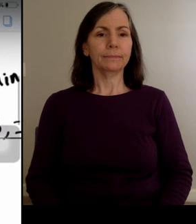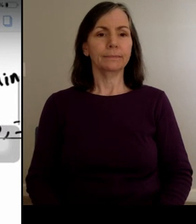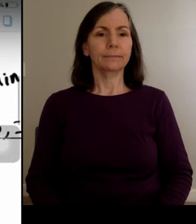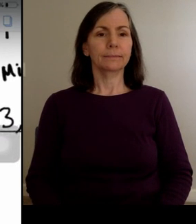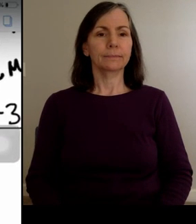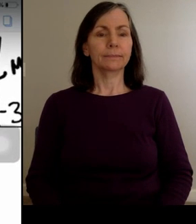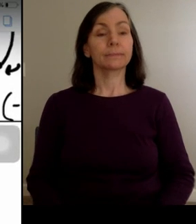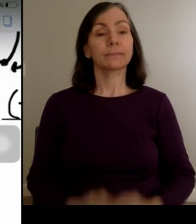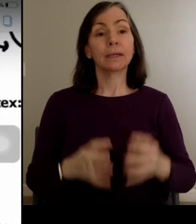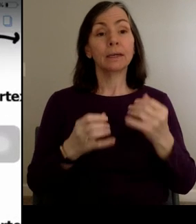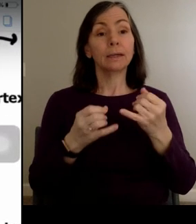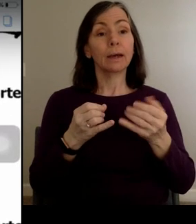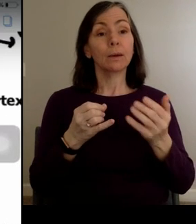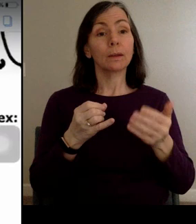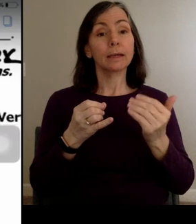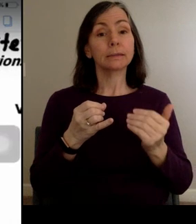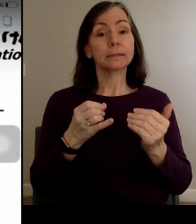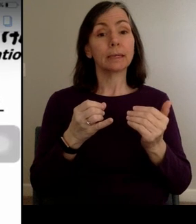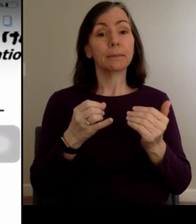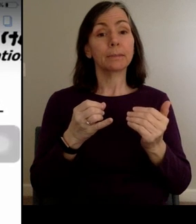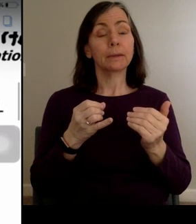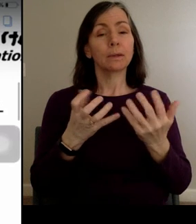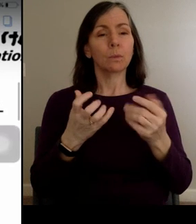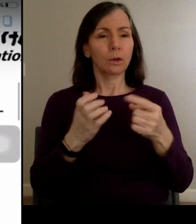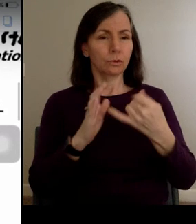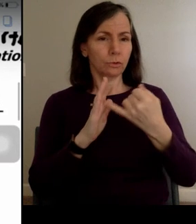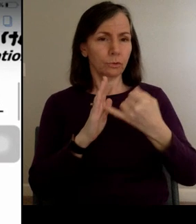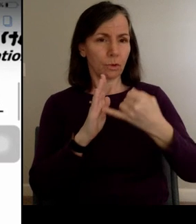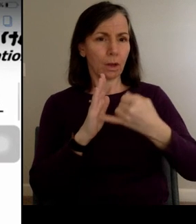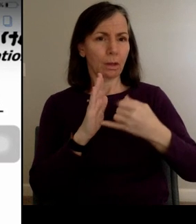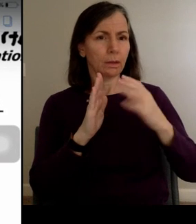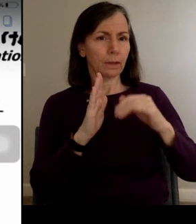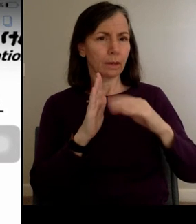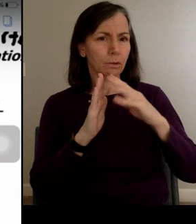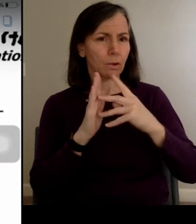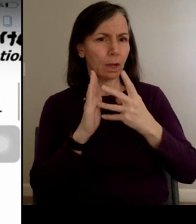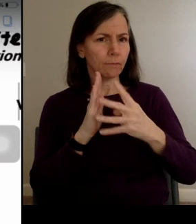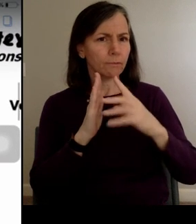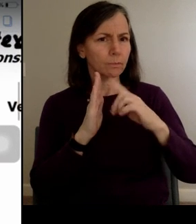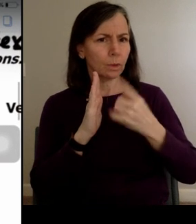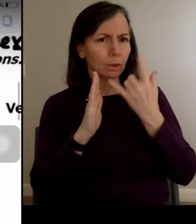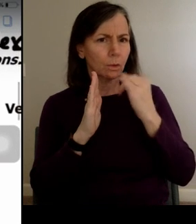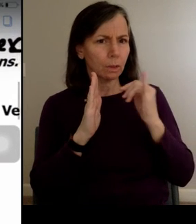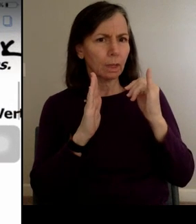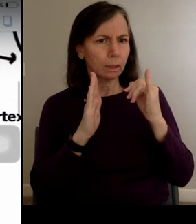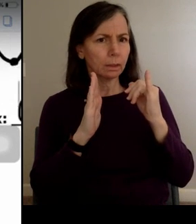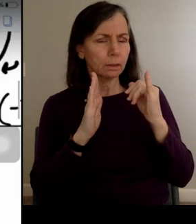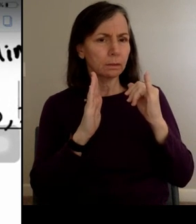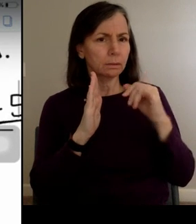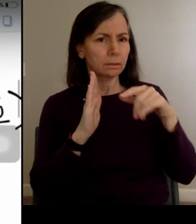The last step is we want you to draw a sketch of what your graph would look like.